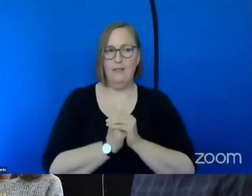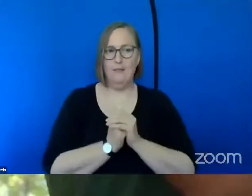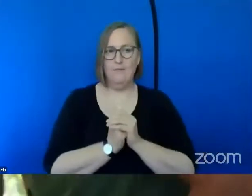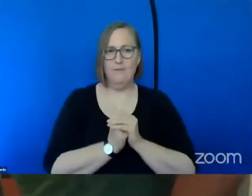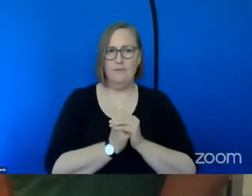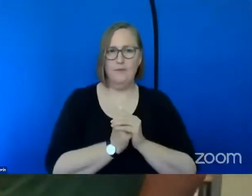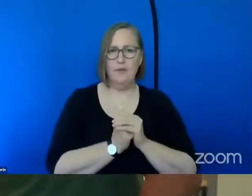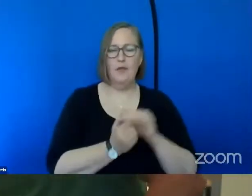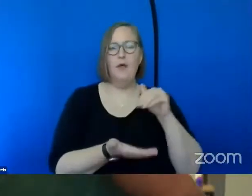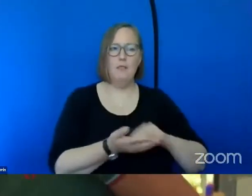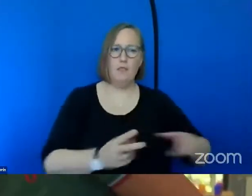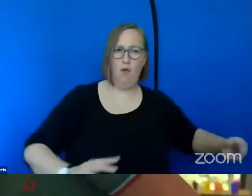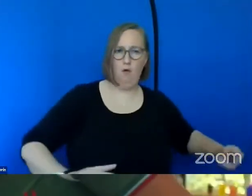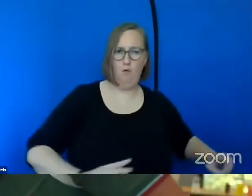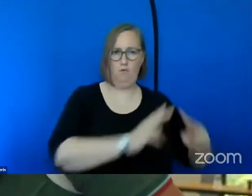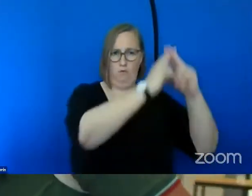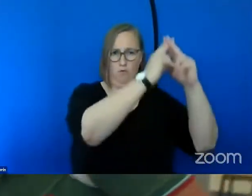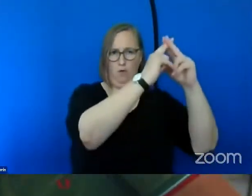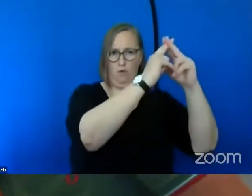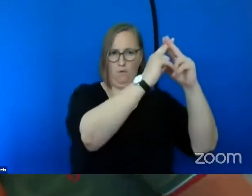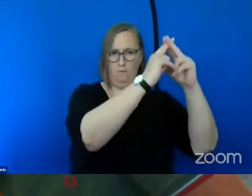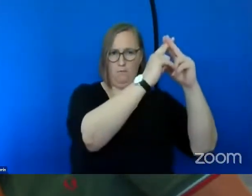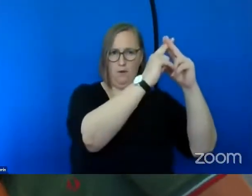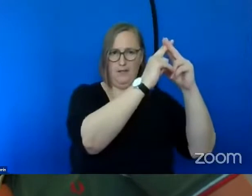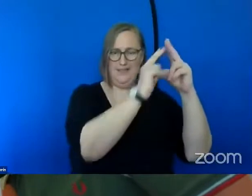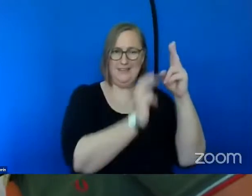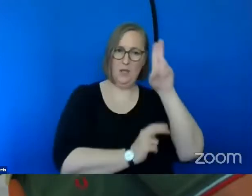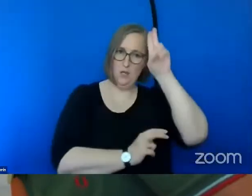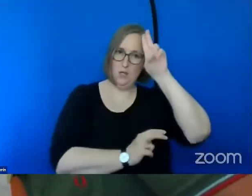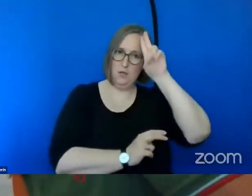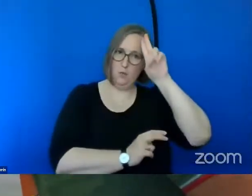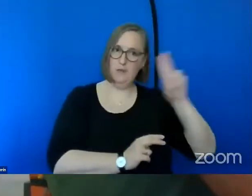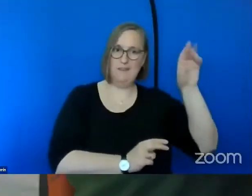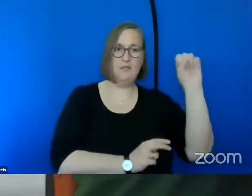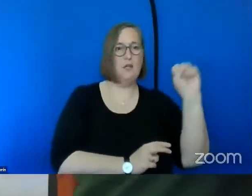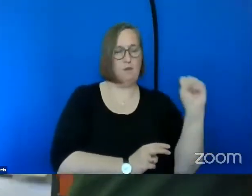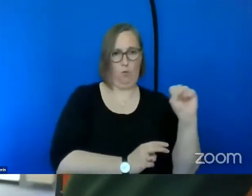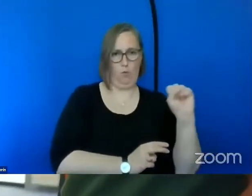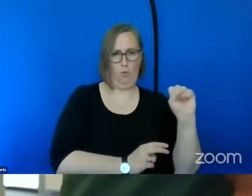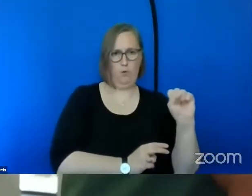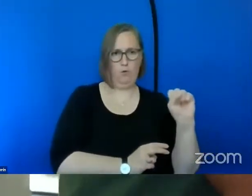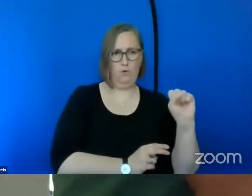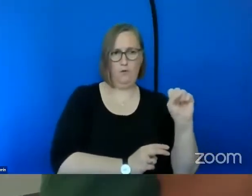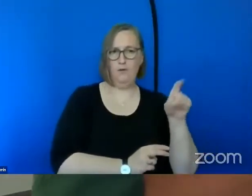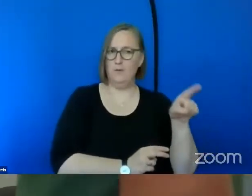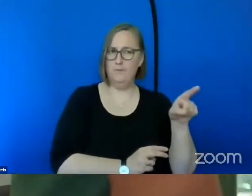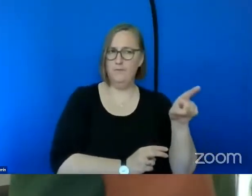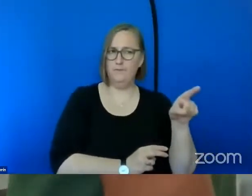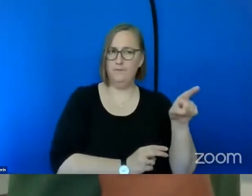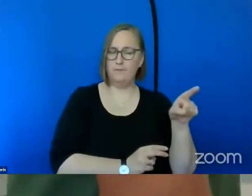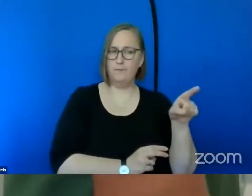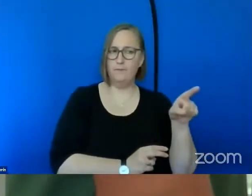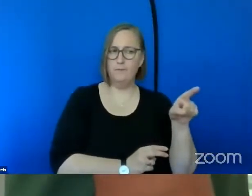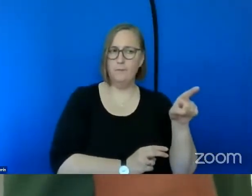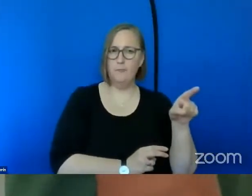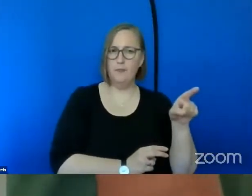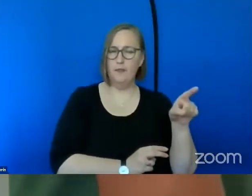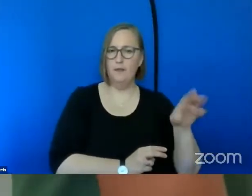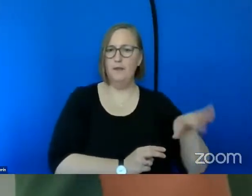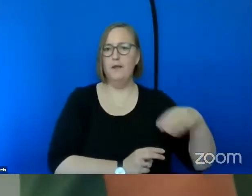Their pilot Christophe Huchet is a multiple national para-swimming champion in the men's 100-meter breaststroke.